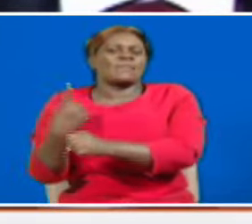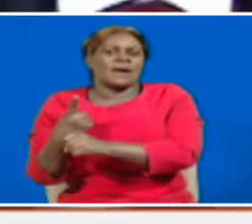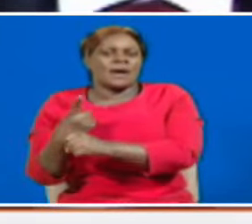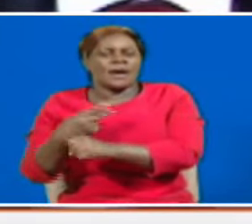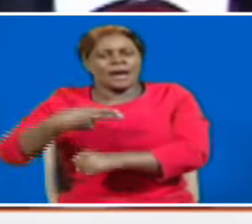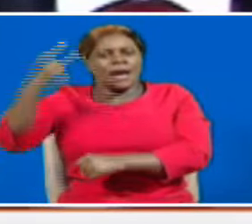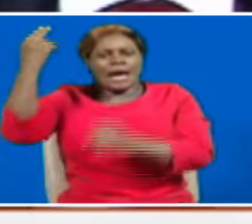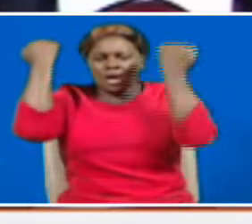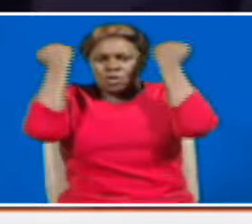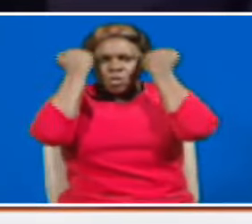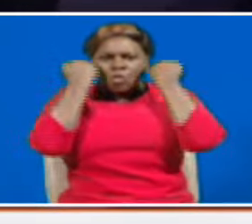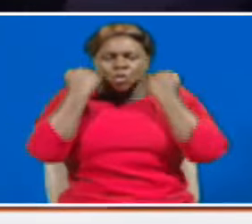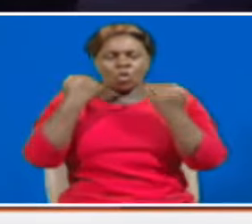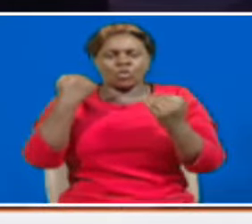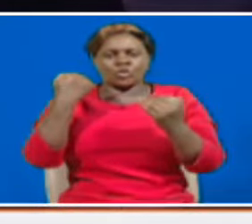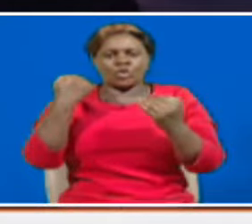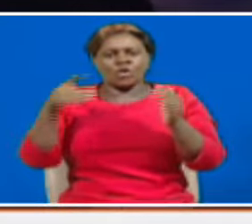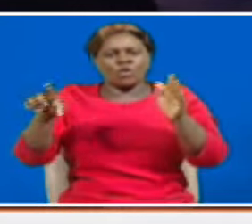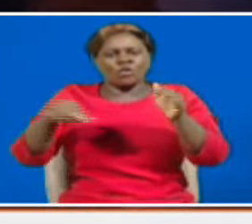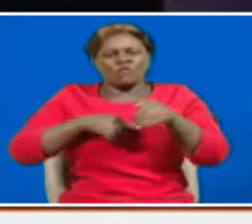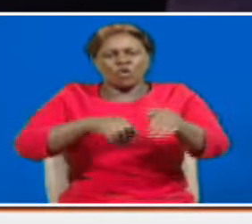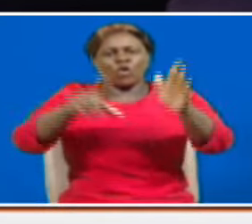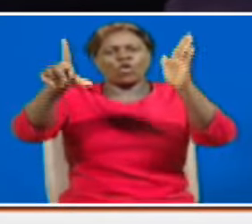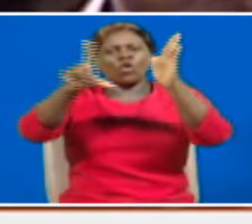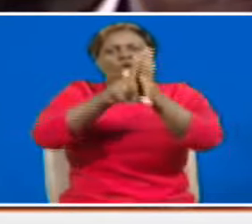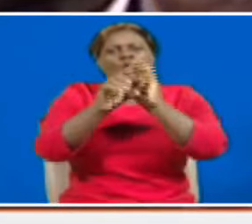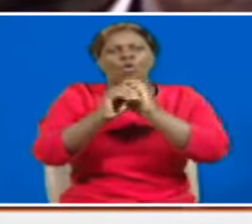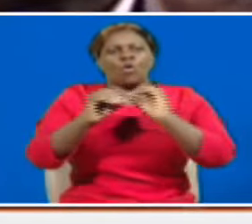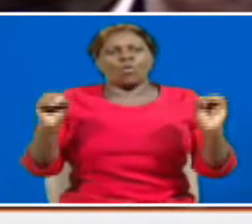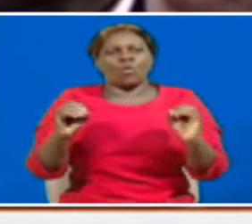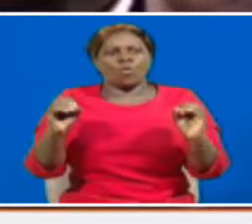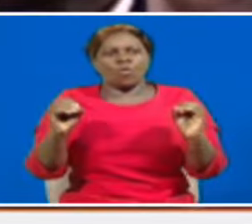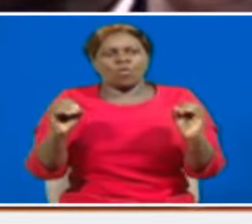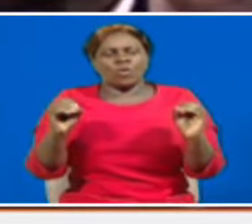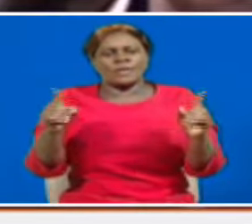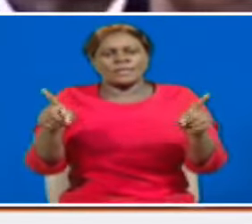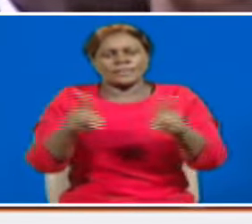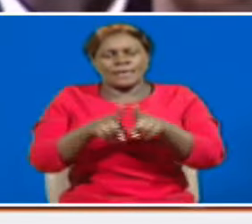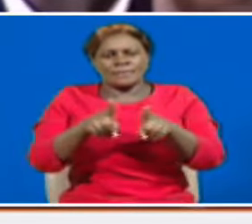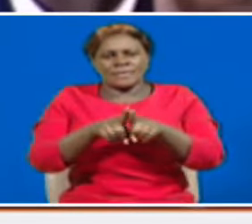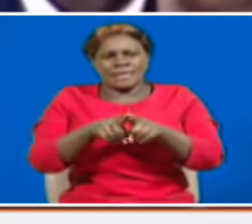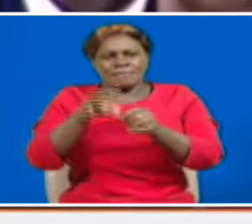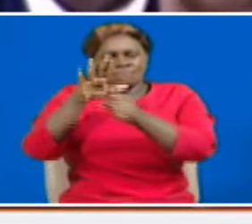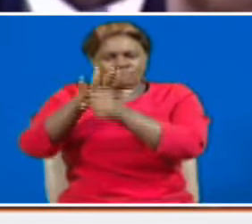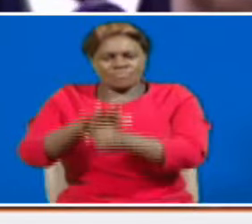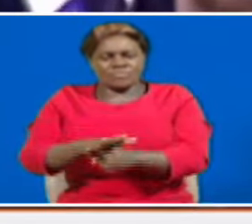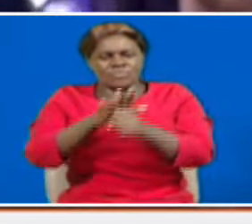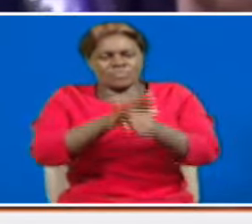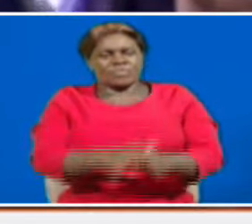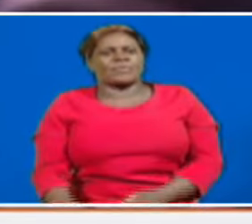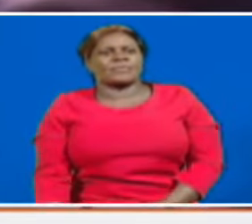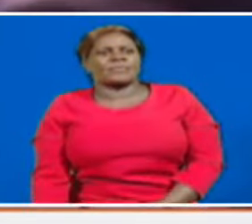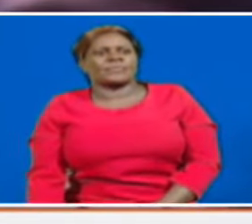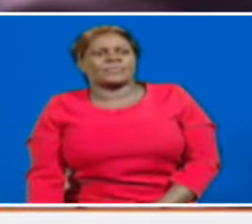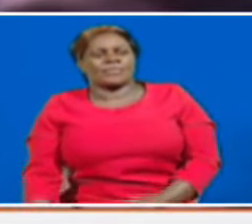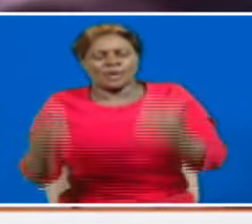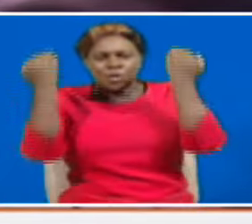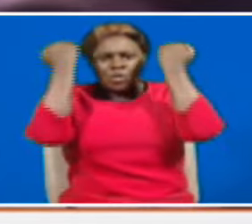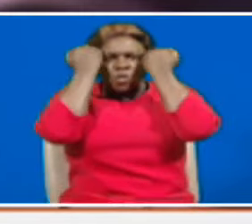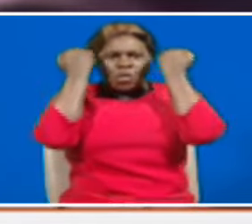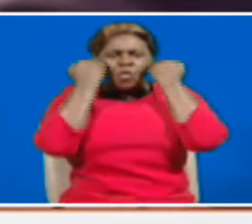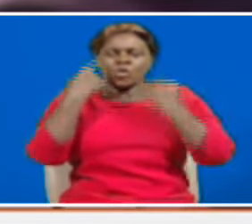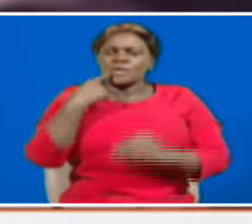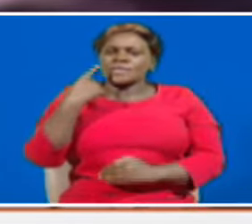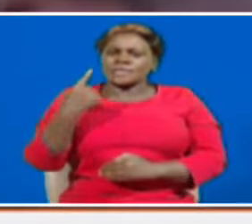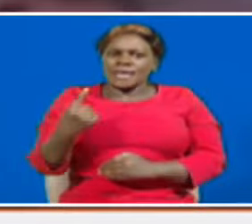Court termed the levy unconstitutional for lacking legal framework as well as being discriminatory. The courts